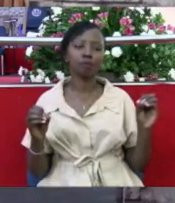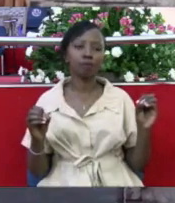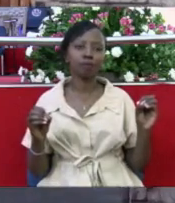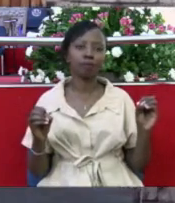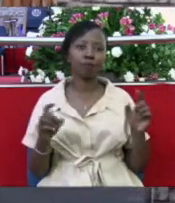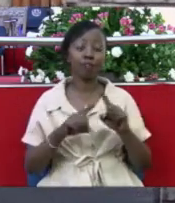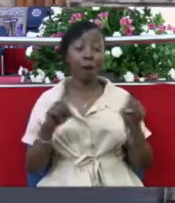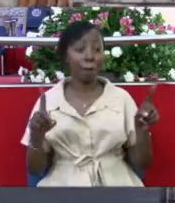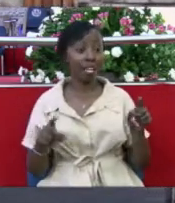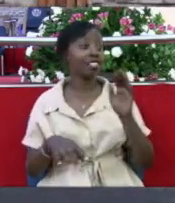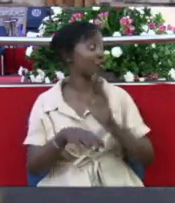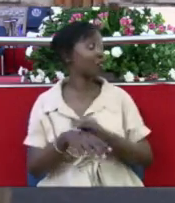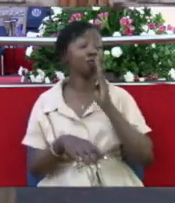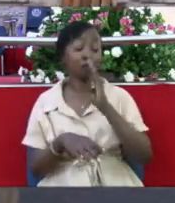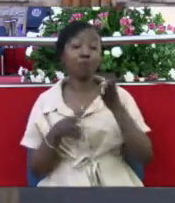But it's nice to be in Shags.